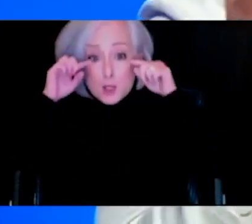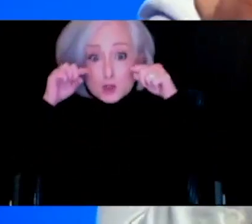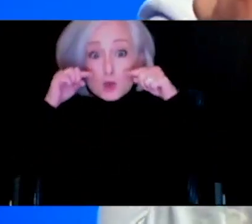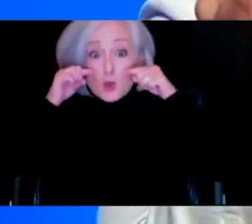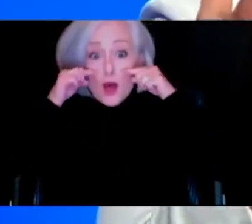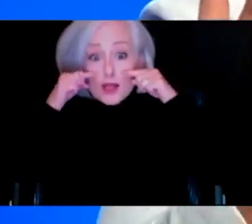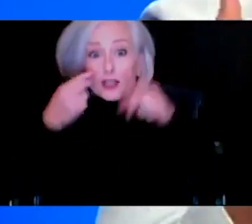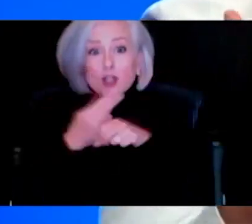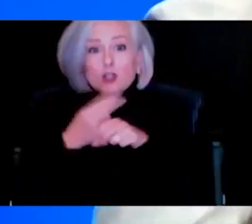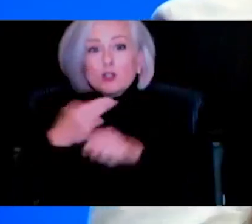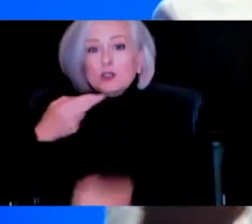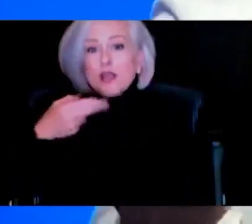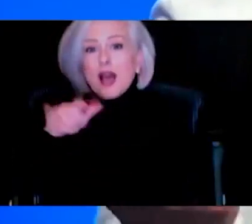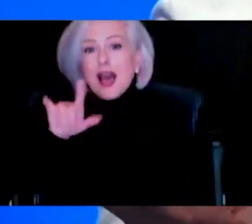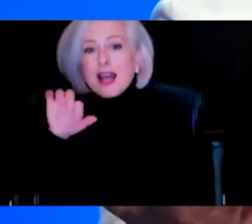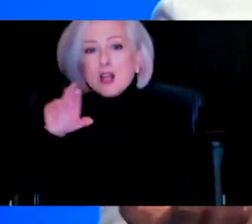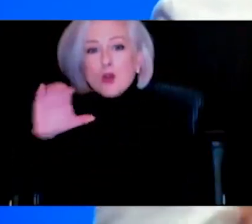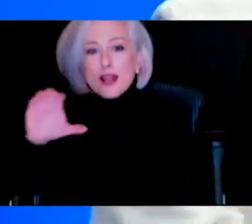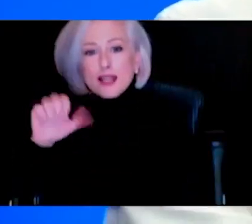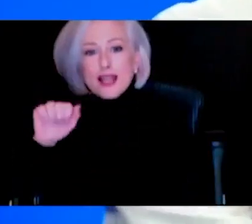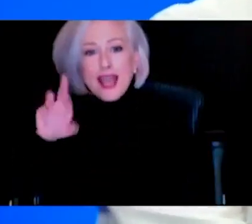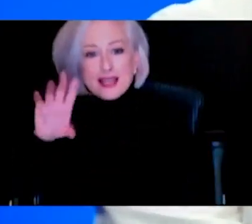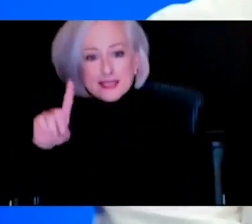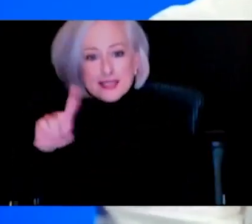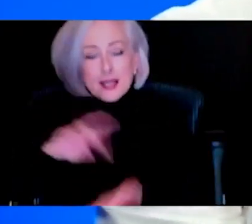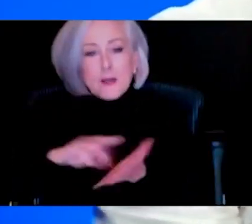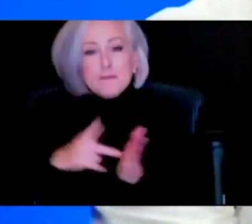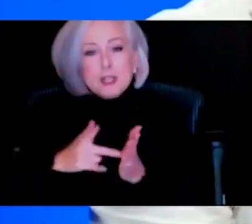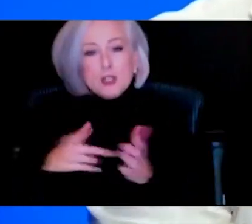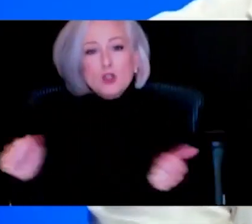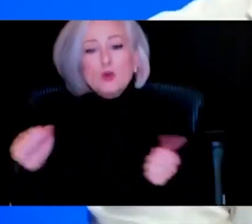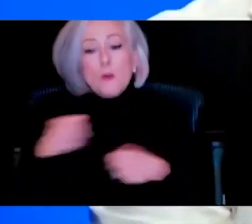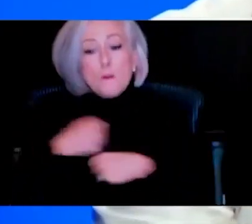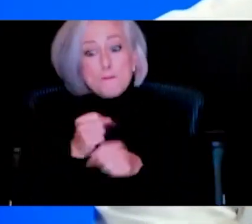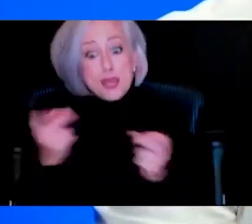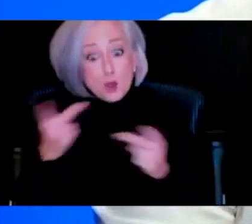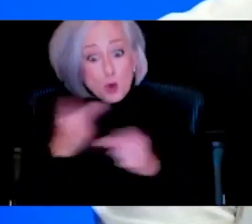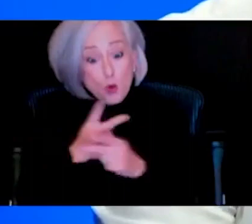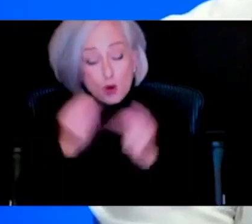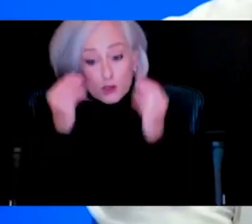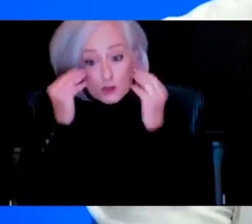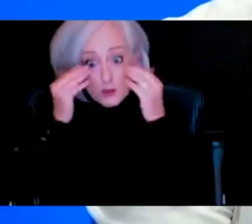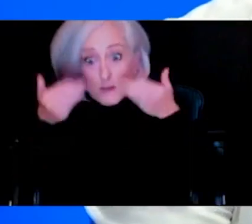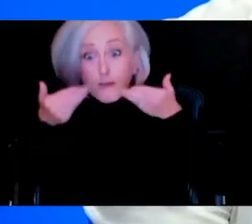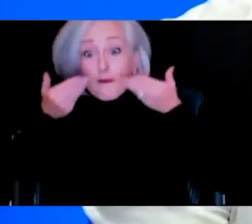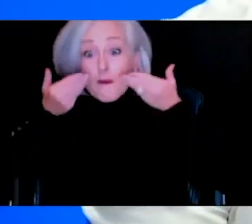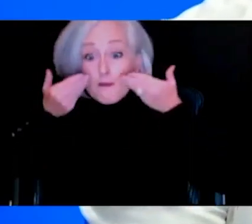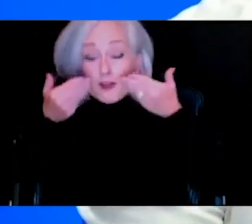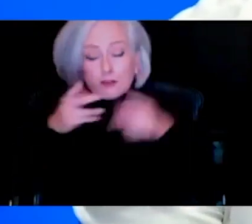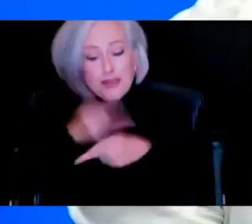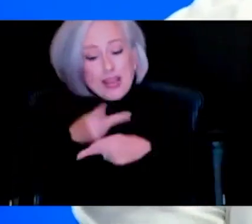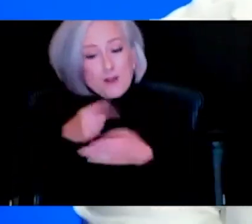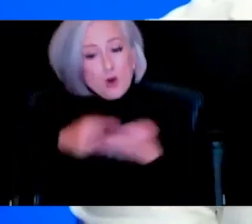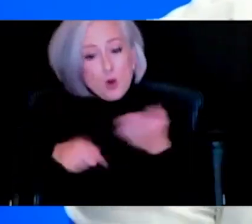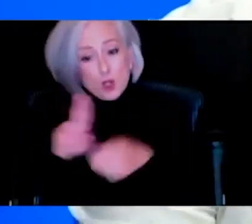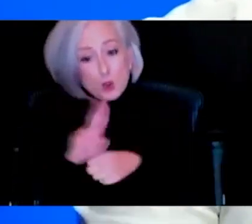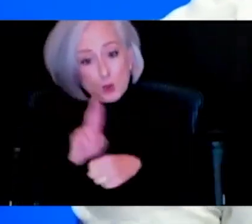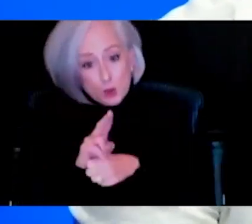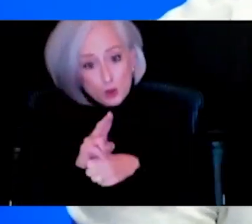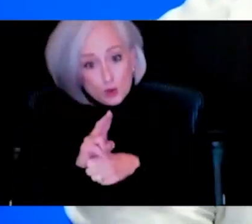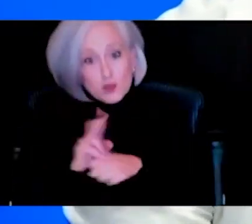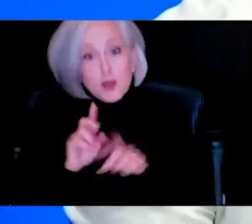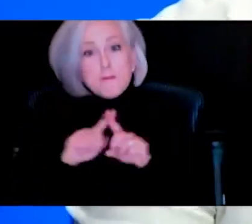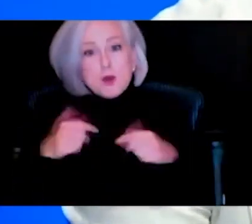you're going to plump that area even more and make your circle worse. So you got to be careful of what you use, but there are several